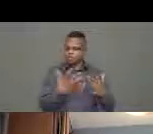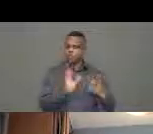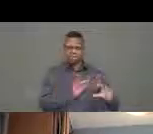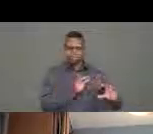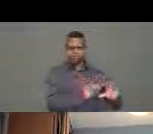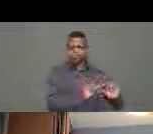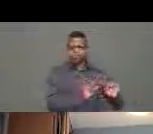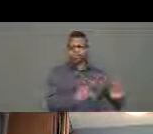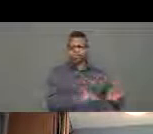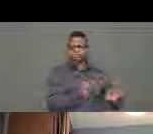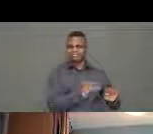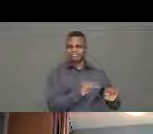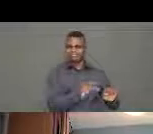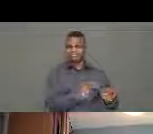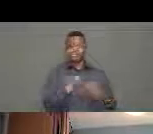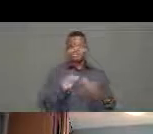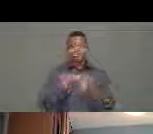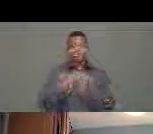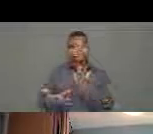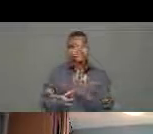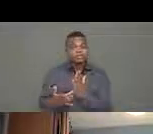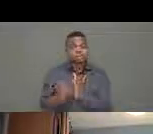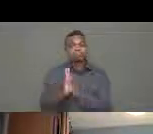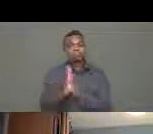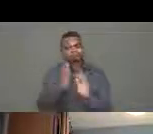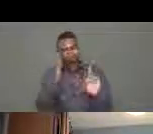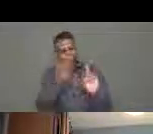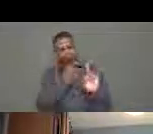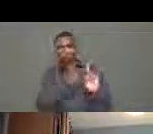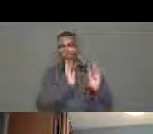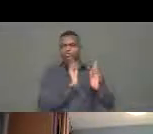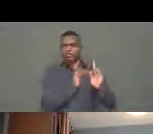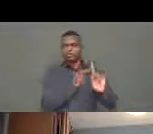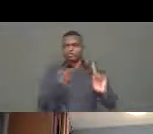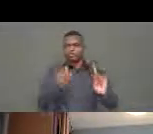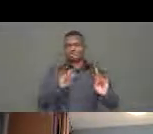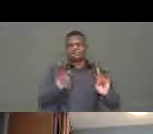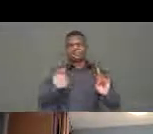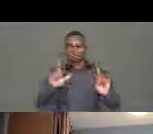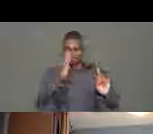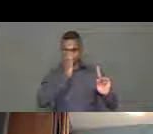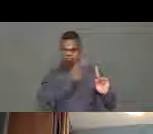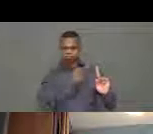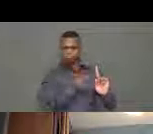and ask her a direct question. For any content questions, any questions about the